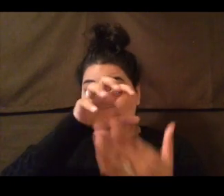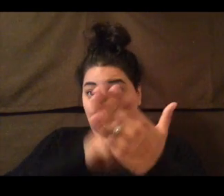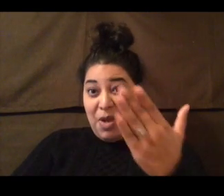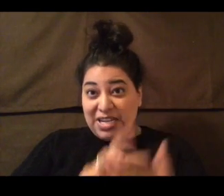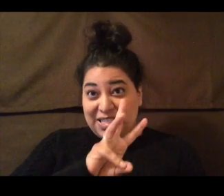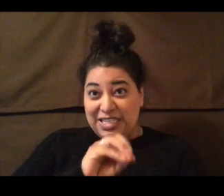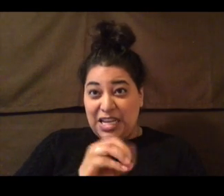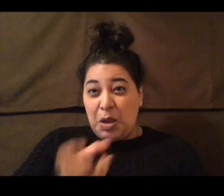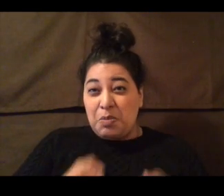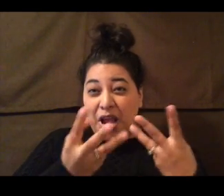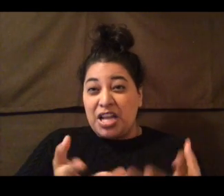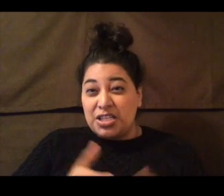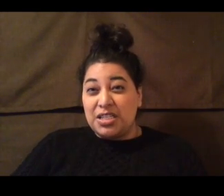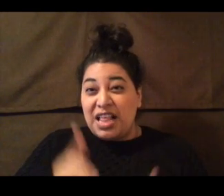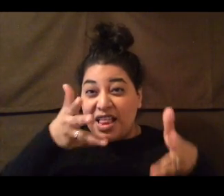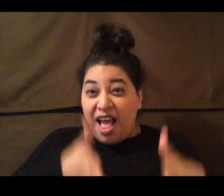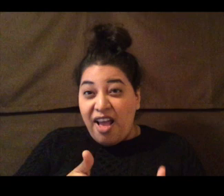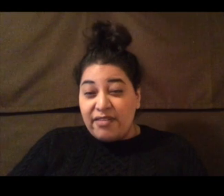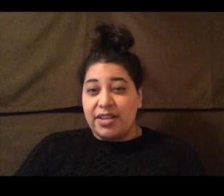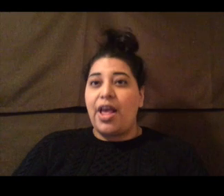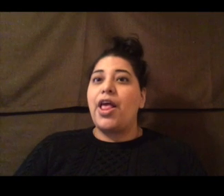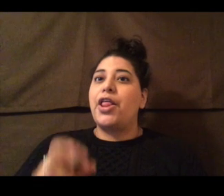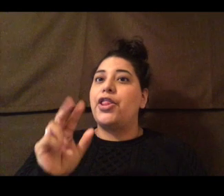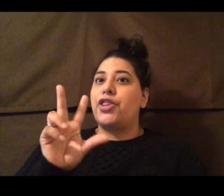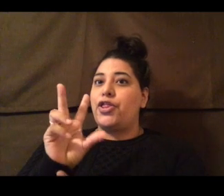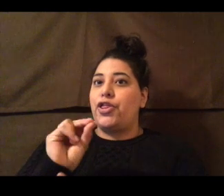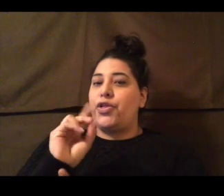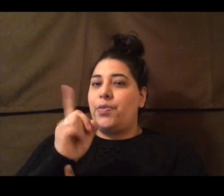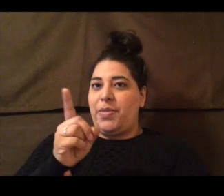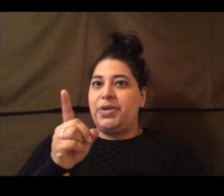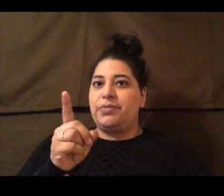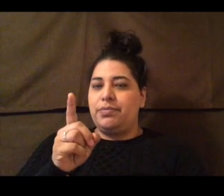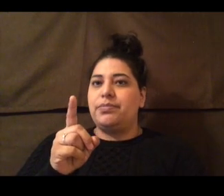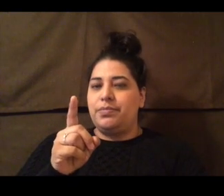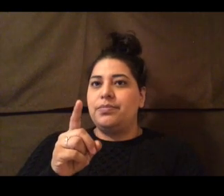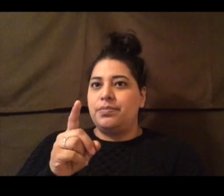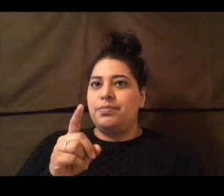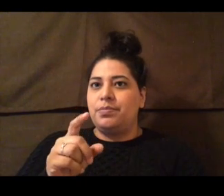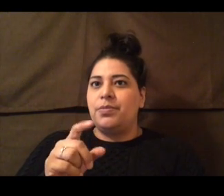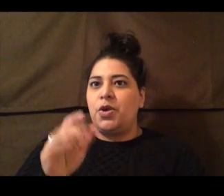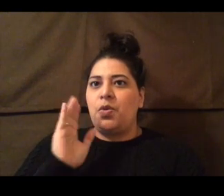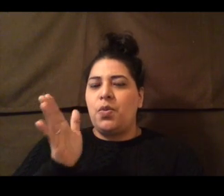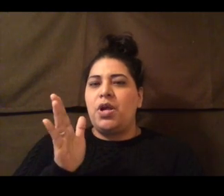with 30 minutes. Okay, so I'm going to turn this into